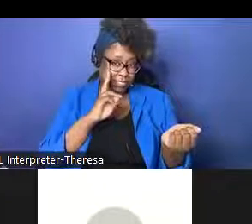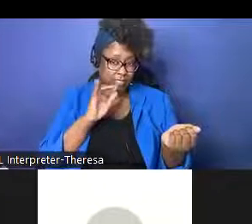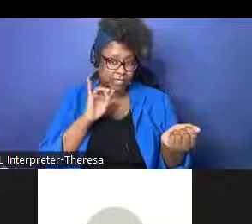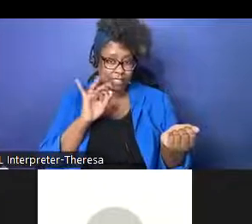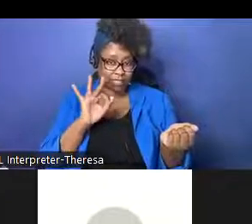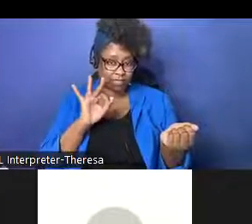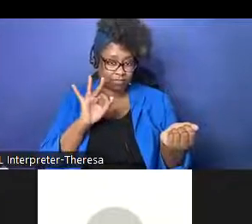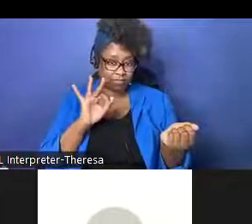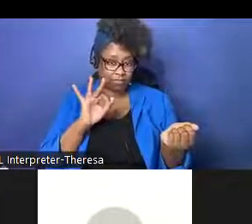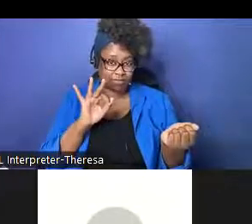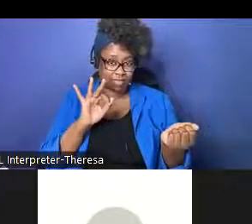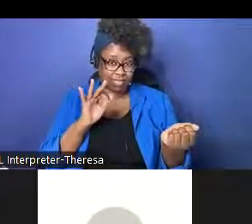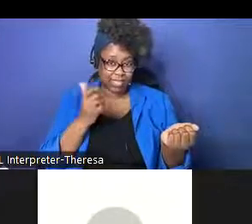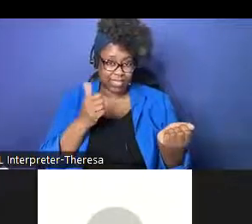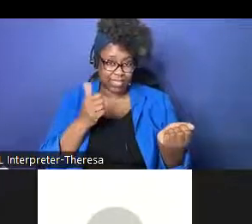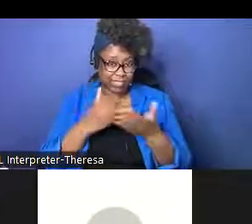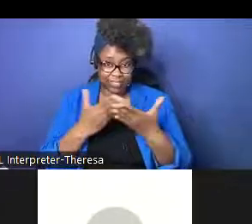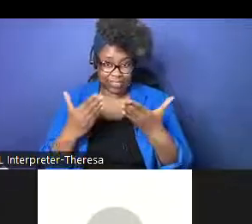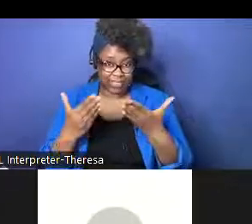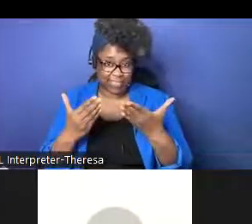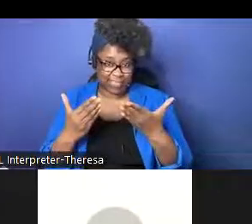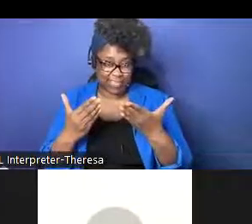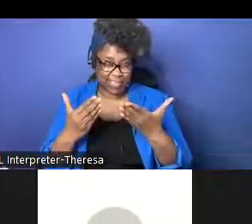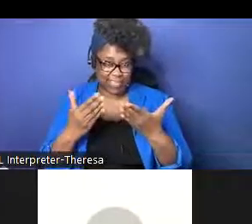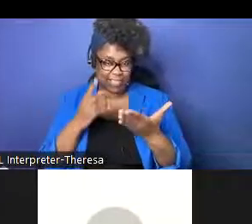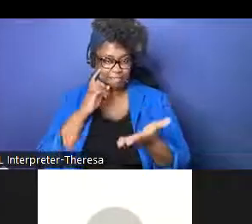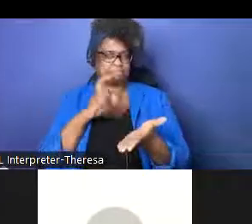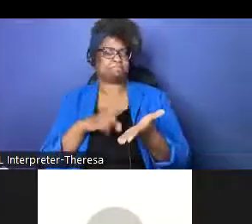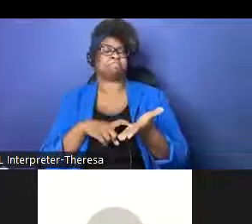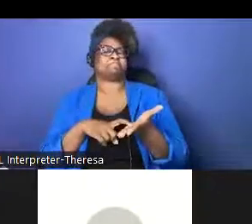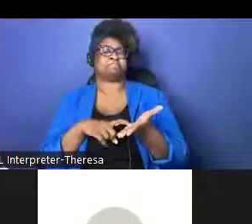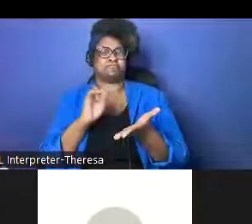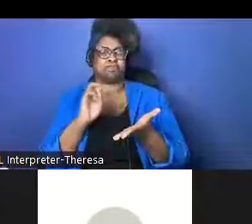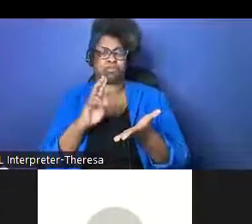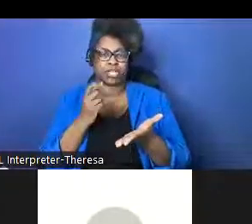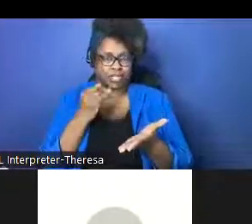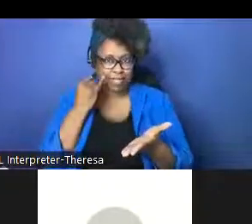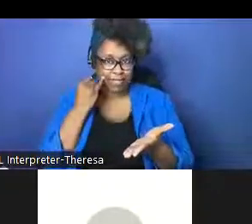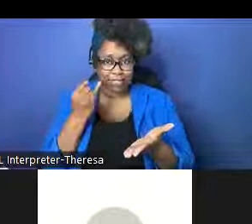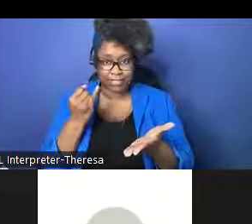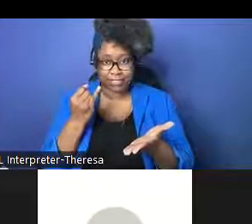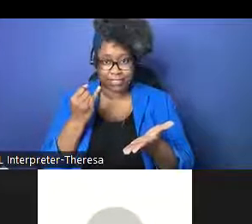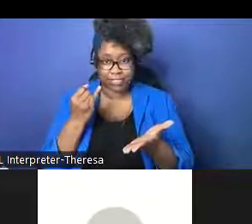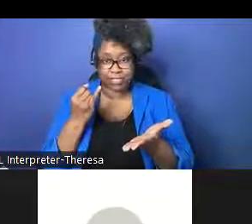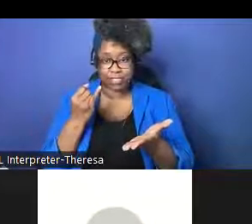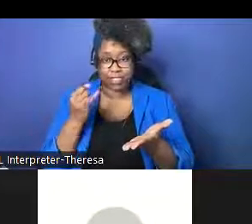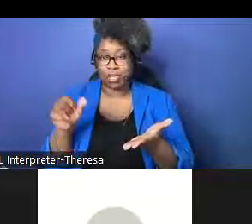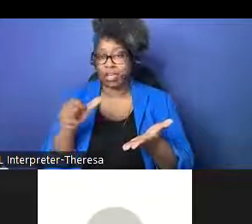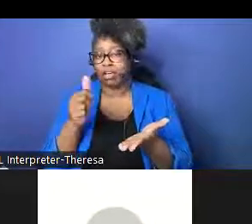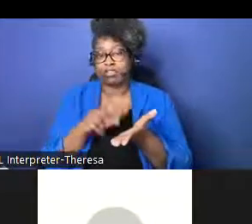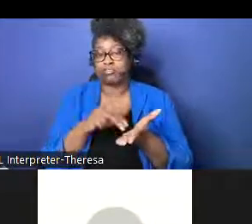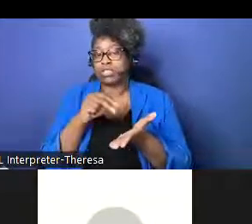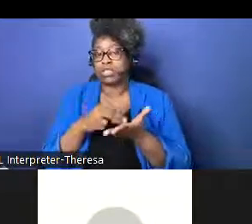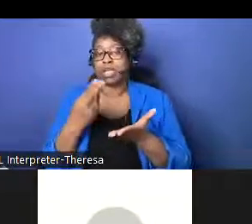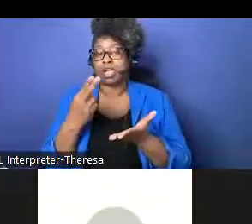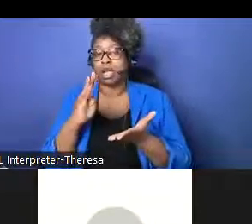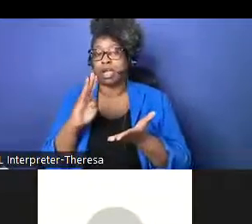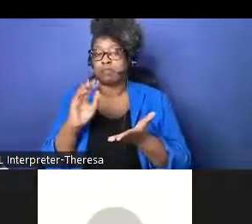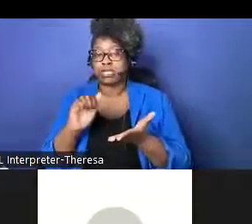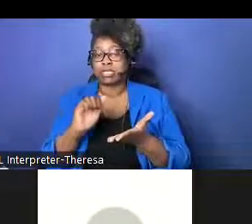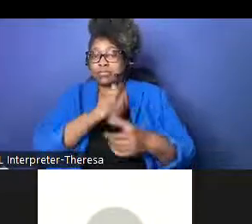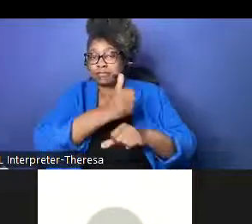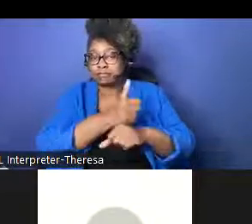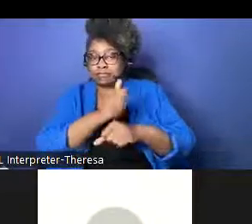stands out. Also, any ideas for where other resilience hubs could be